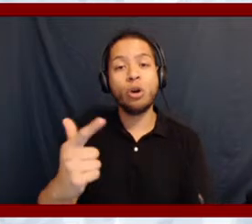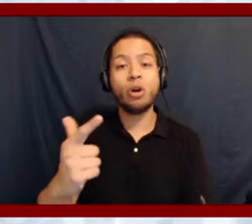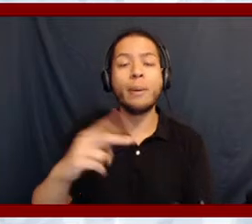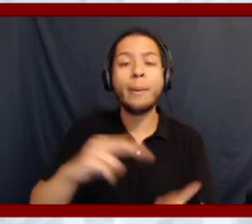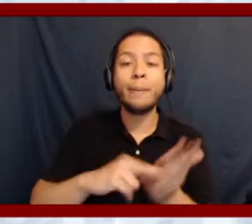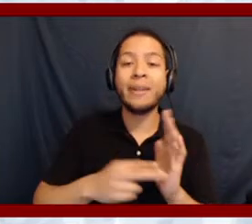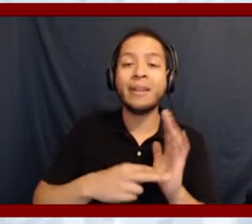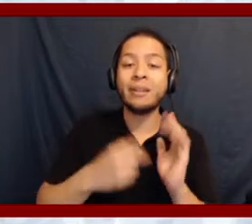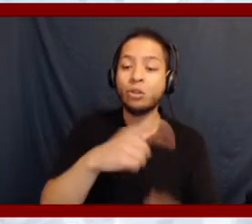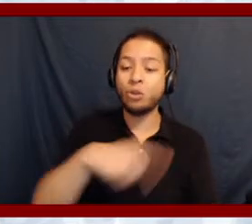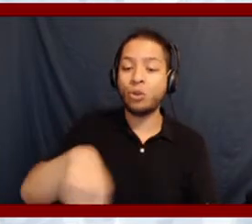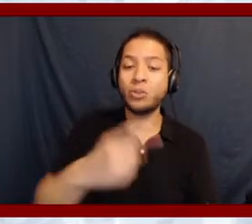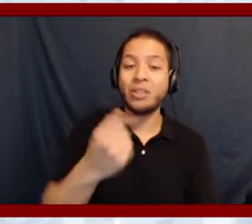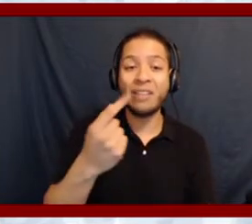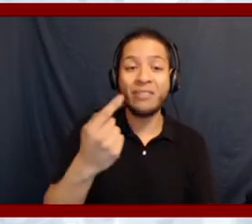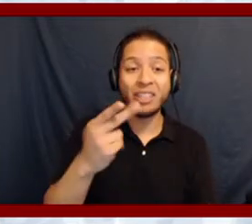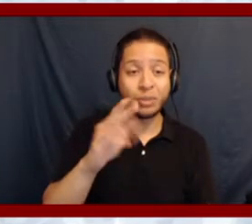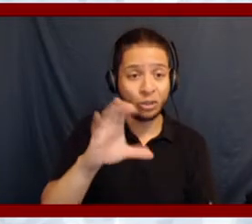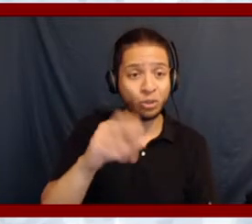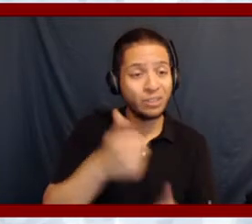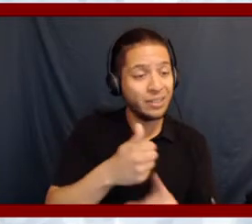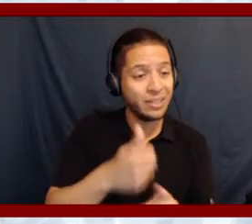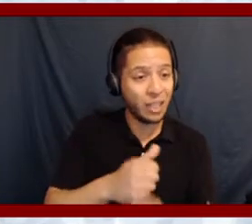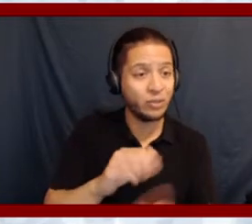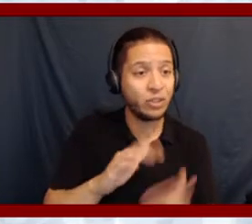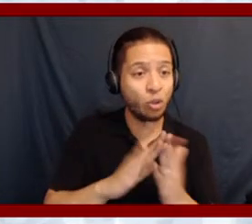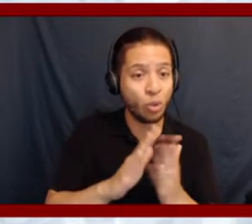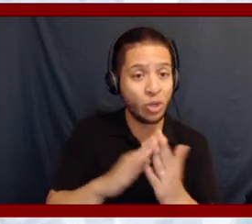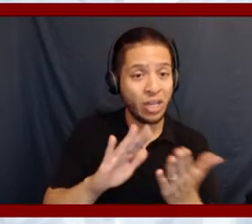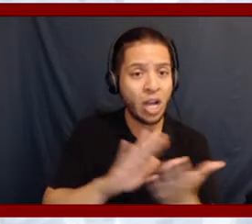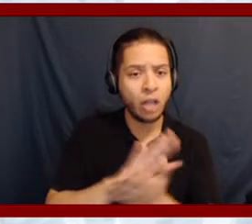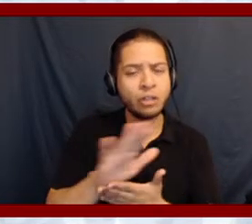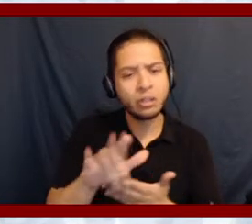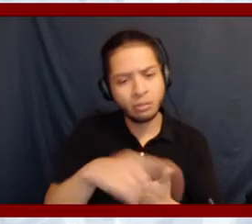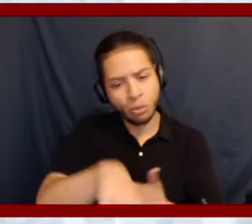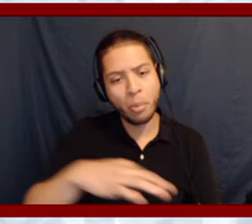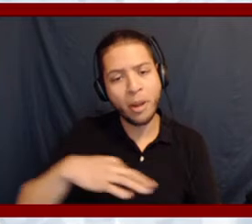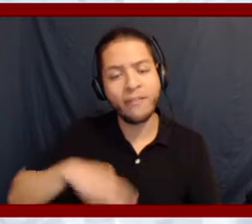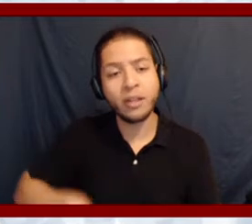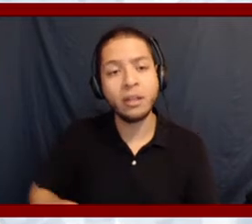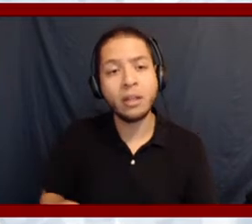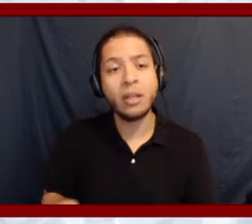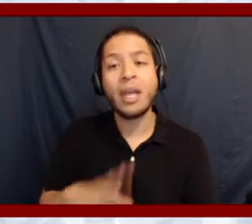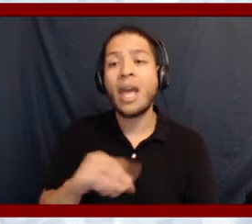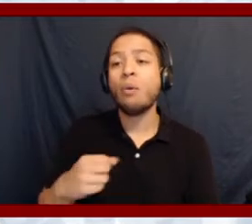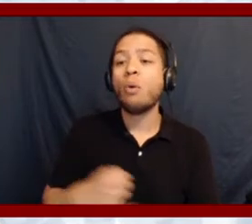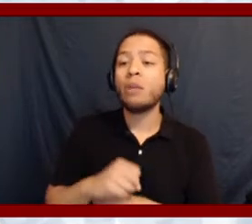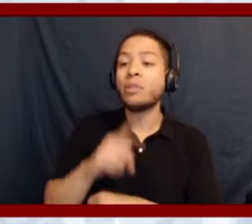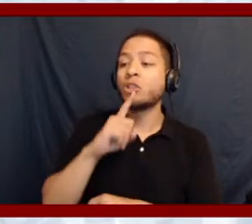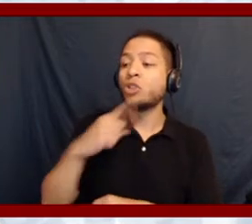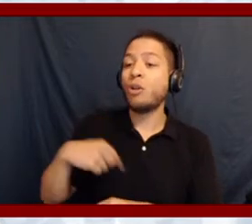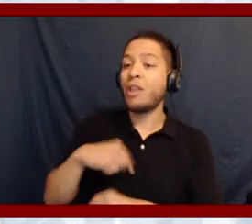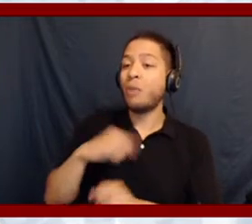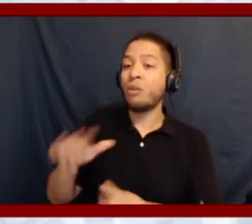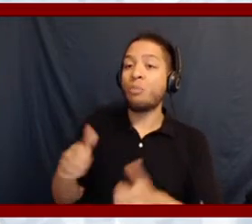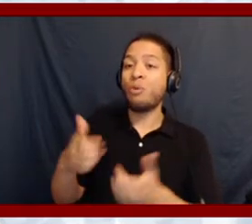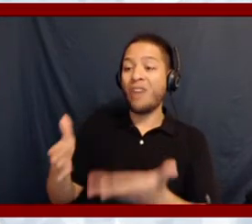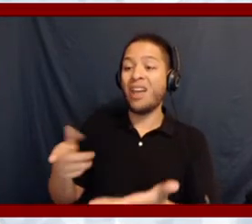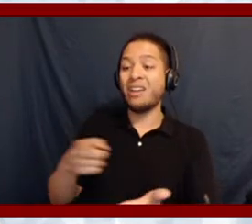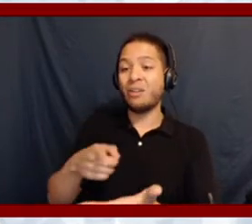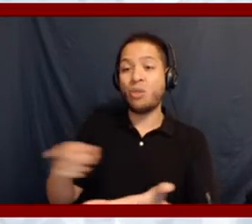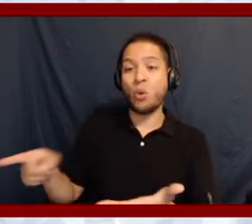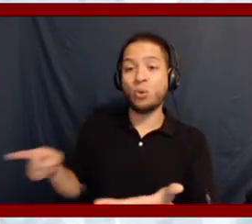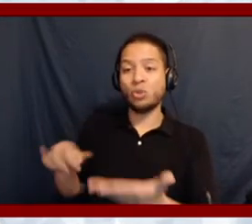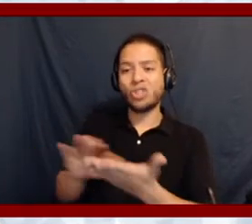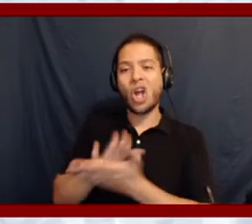that are also community colleges, and a $62 billion investment in college completion grants to invest in those wraparound services that we know